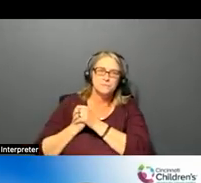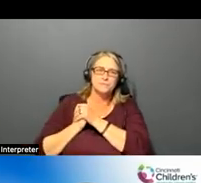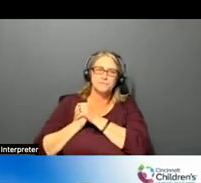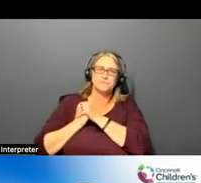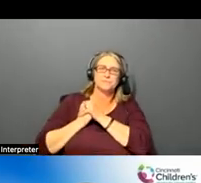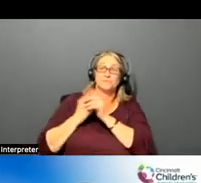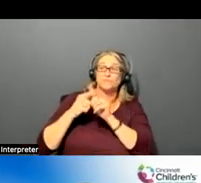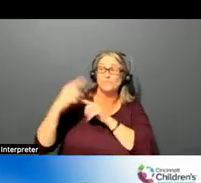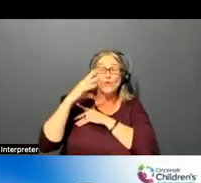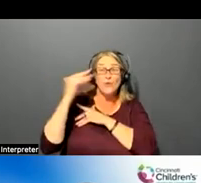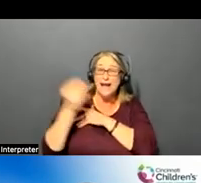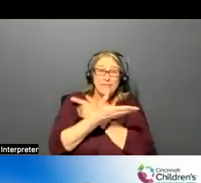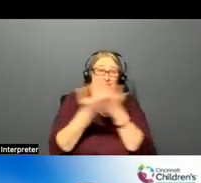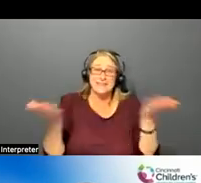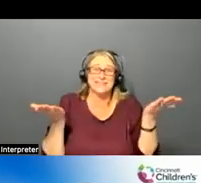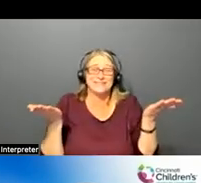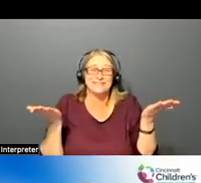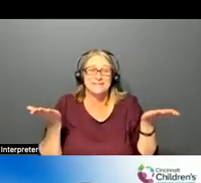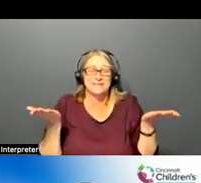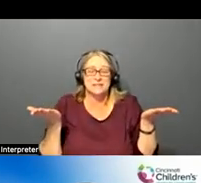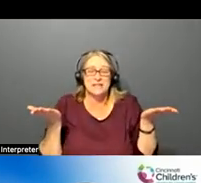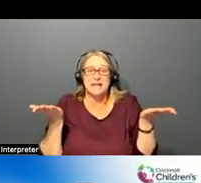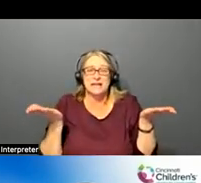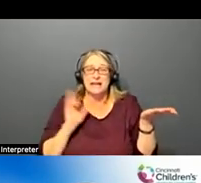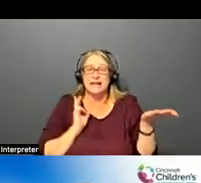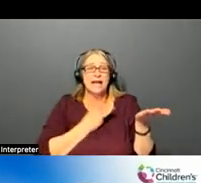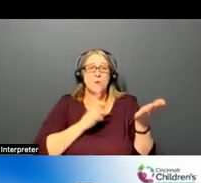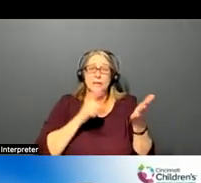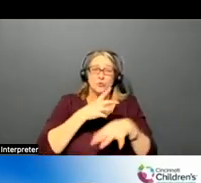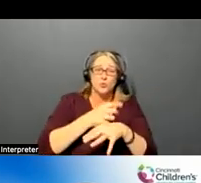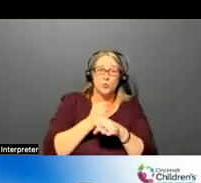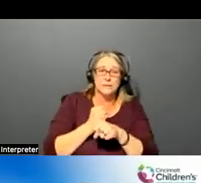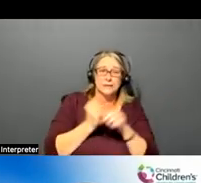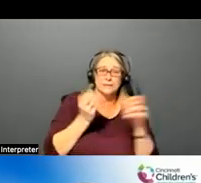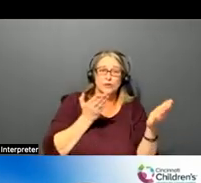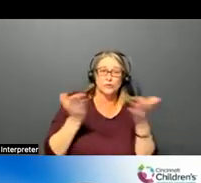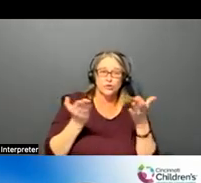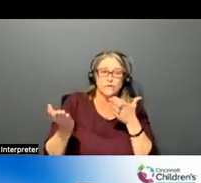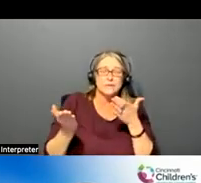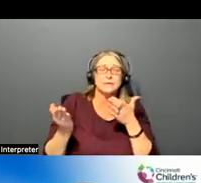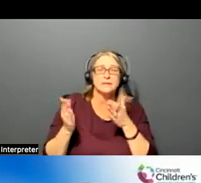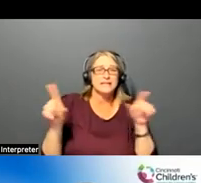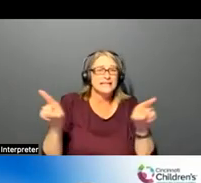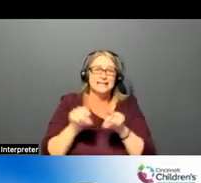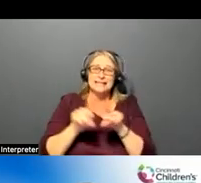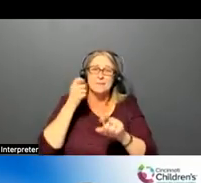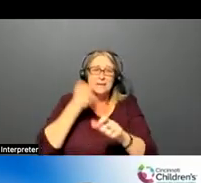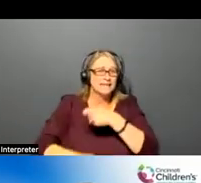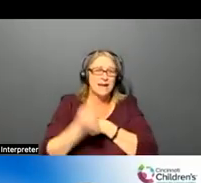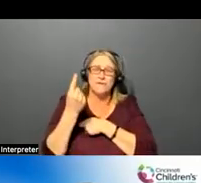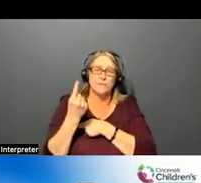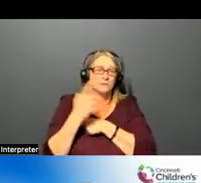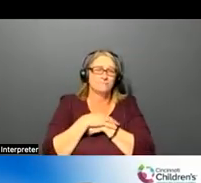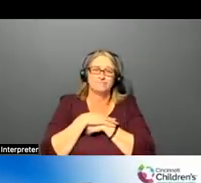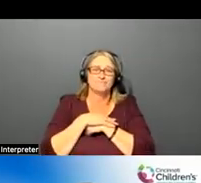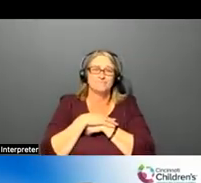are out there and we're, you know, and we need to receive services as everyone else. So that's what I